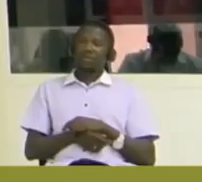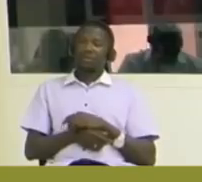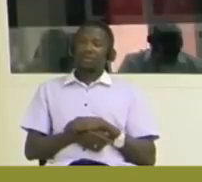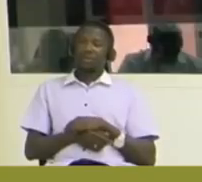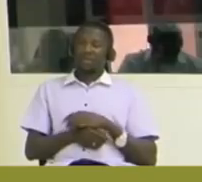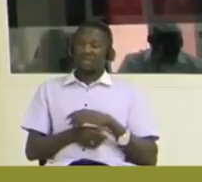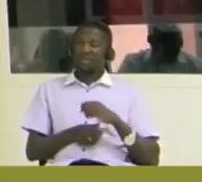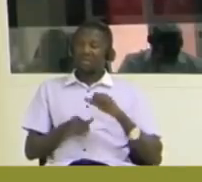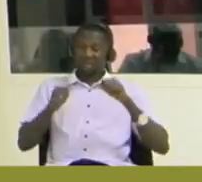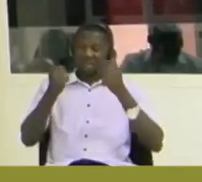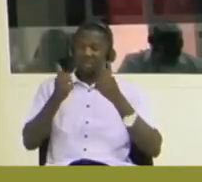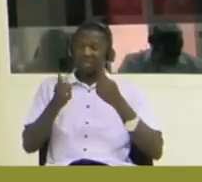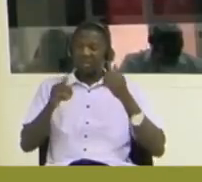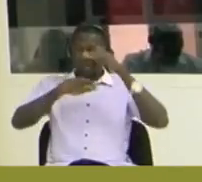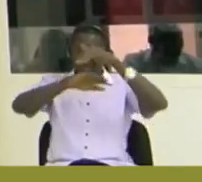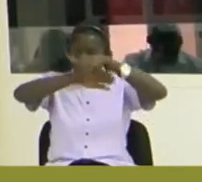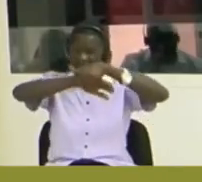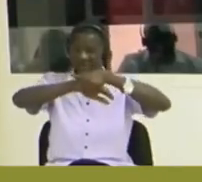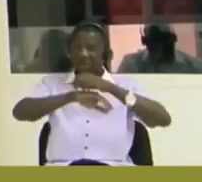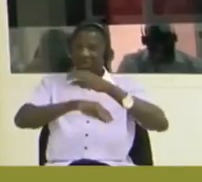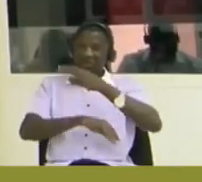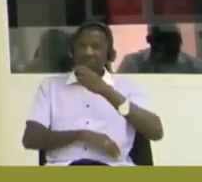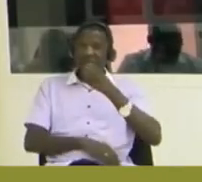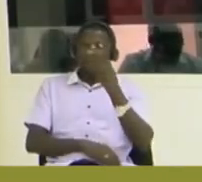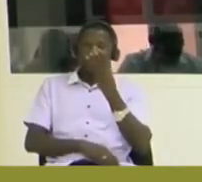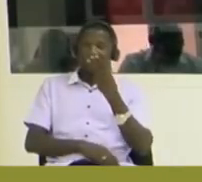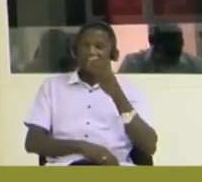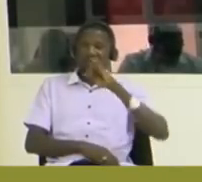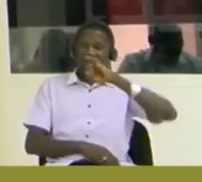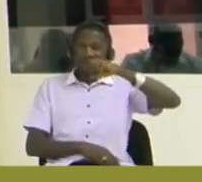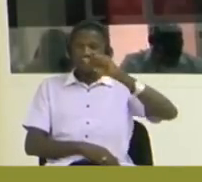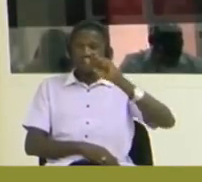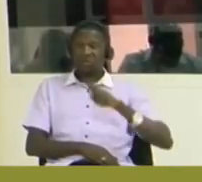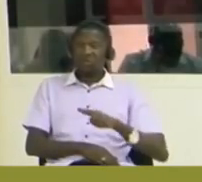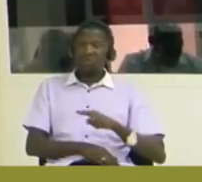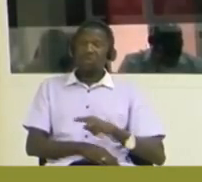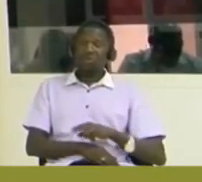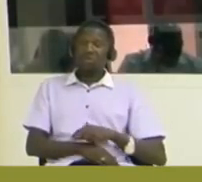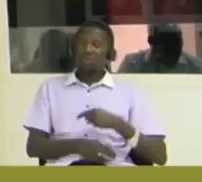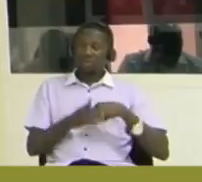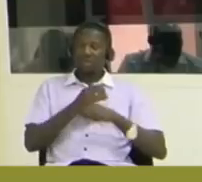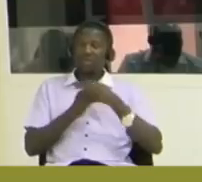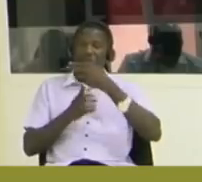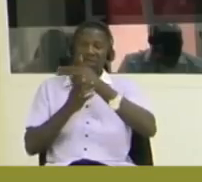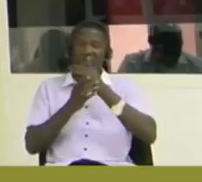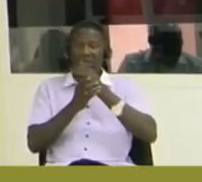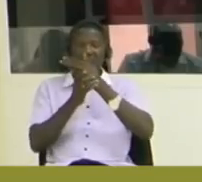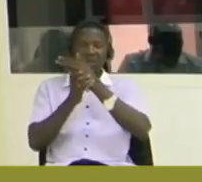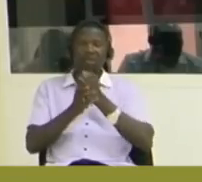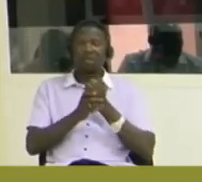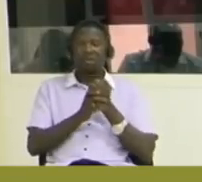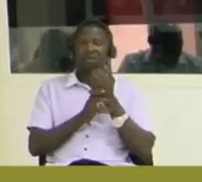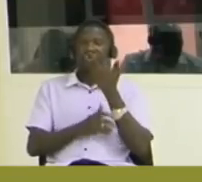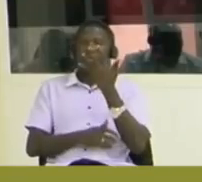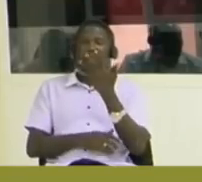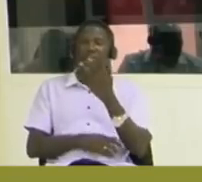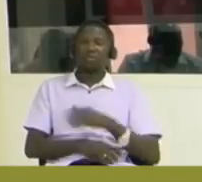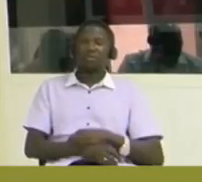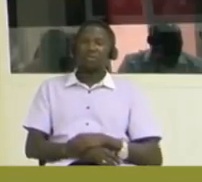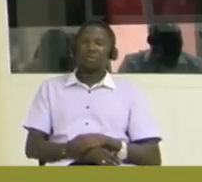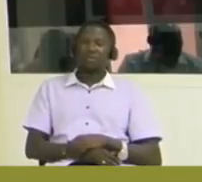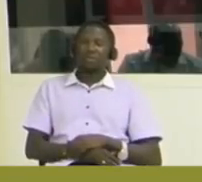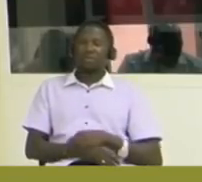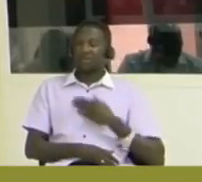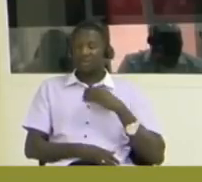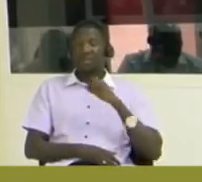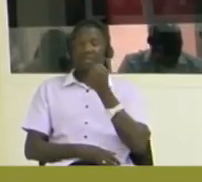June. And that was? In 1995. Exactly. So it's difficult to, I mean, to remember whether it